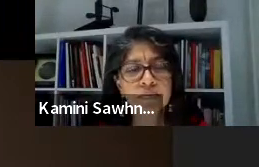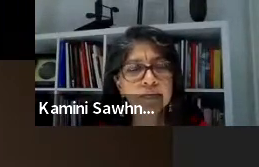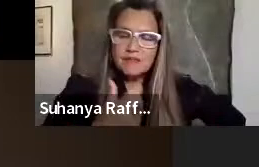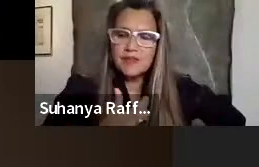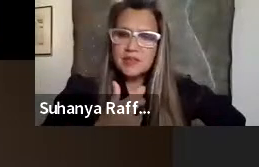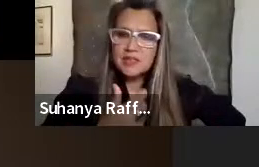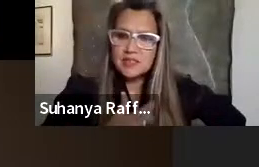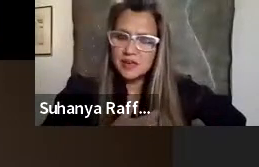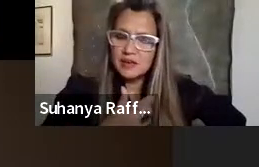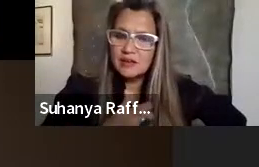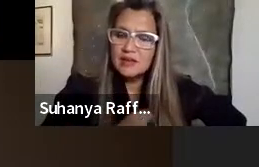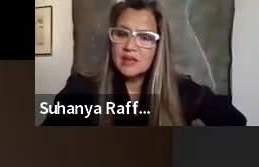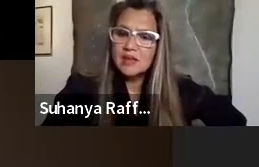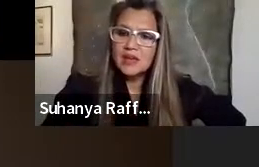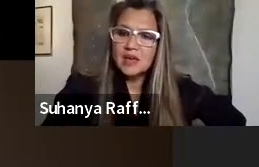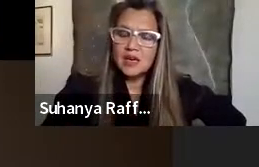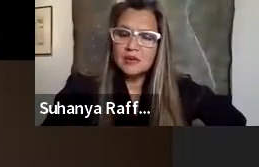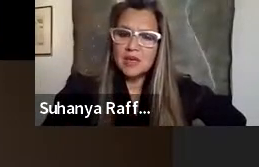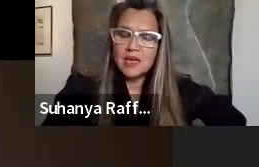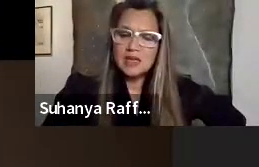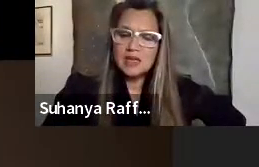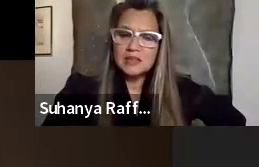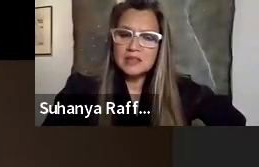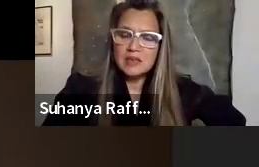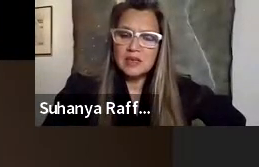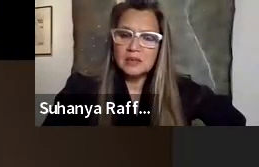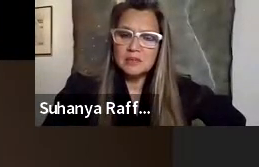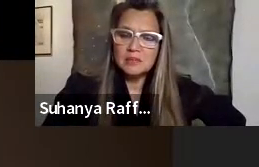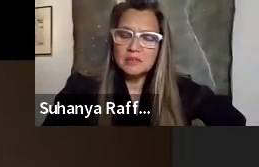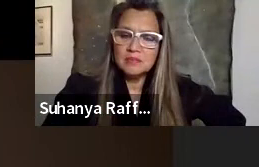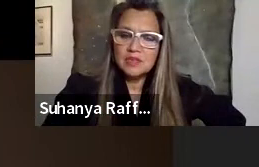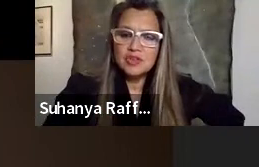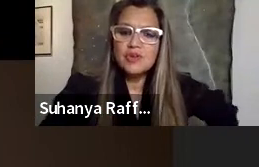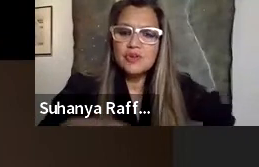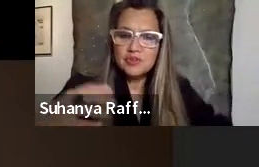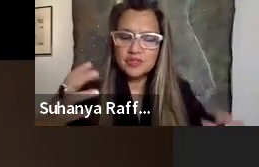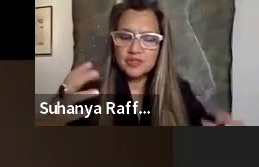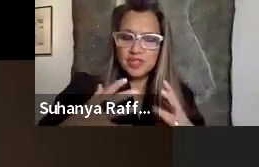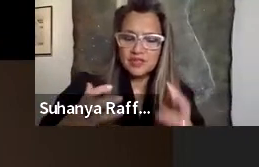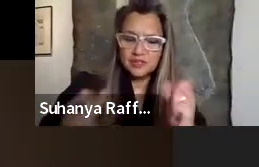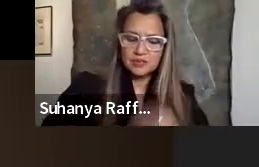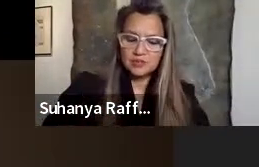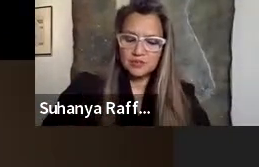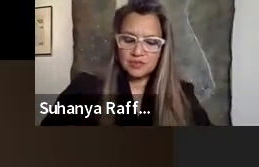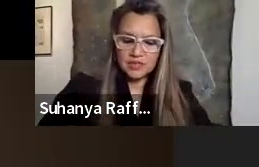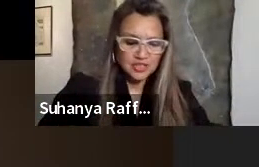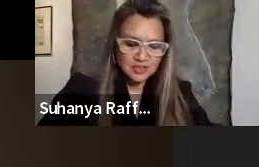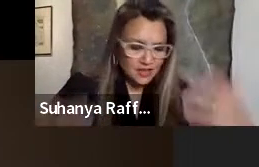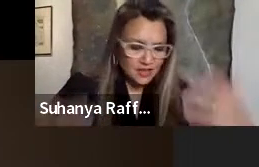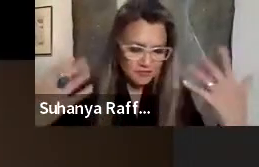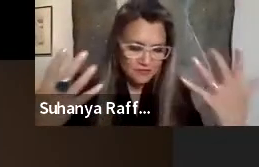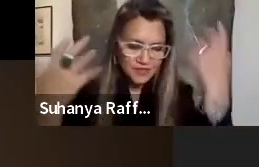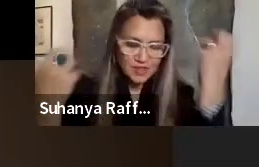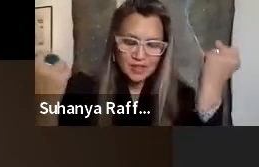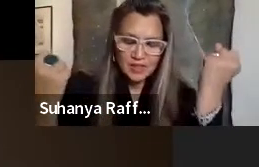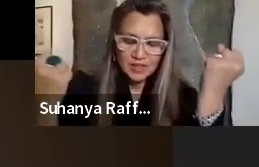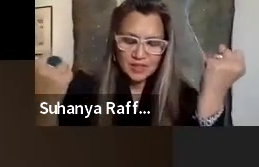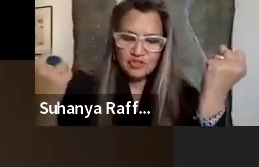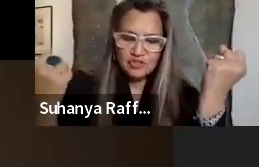She's very, very sick, and knows that she has to, and she's kind